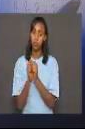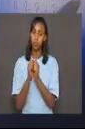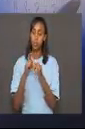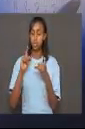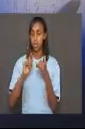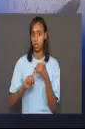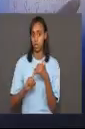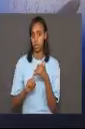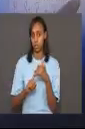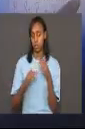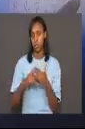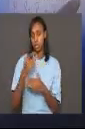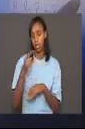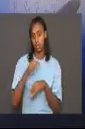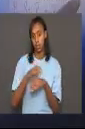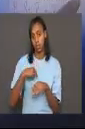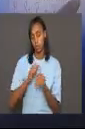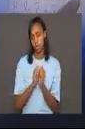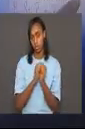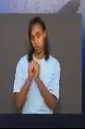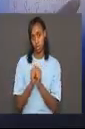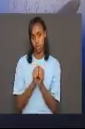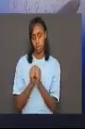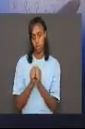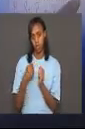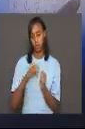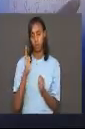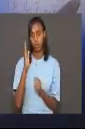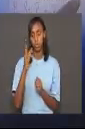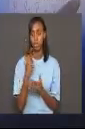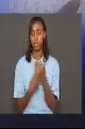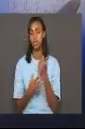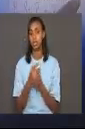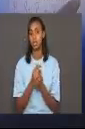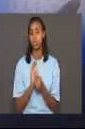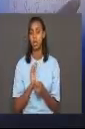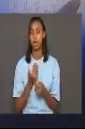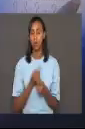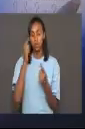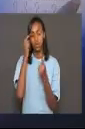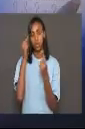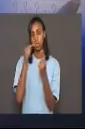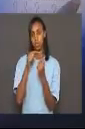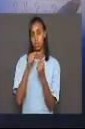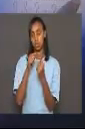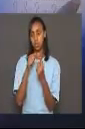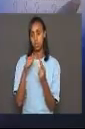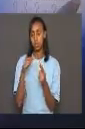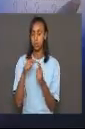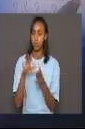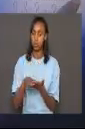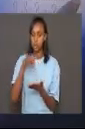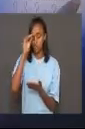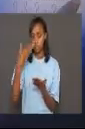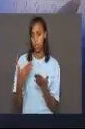ending. The next time we are together, we will discuss our strategies for